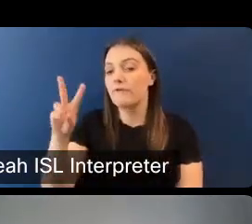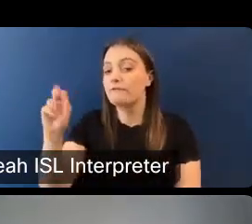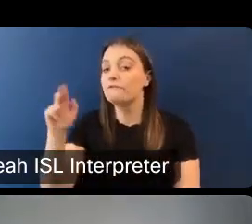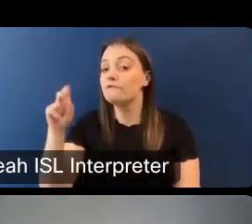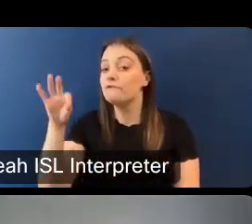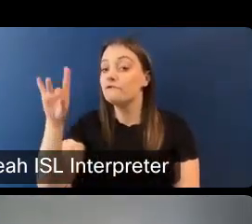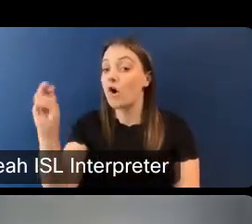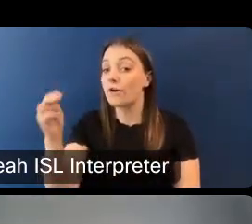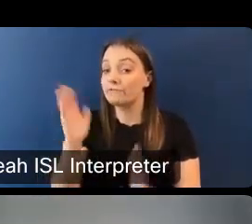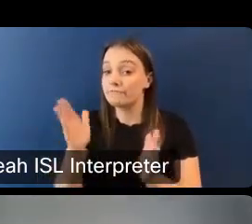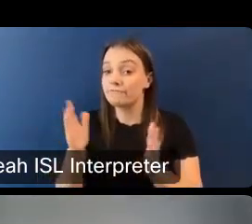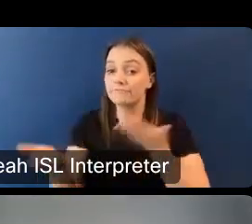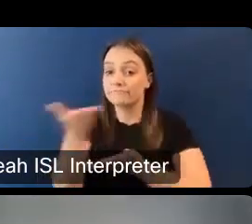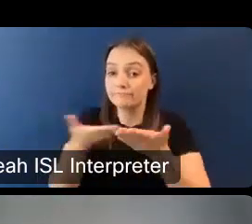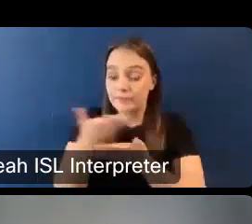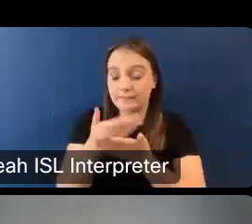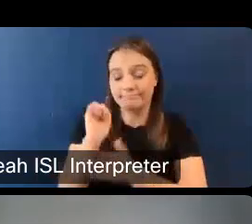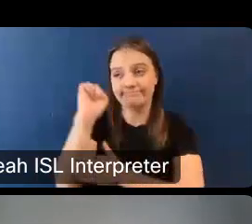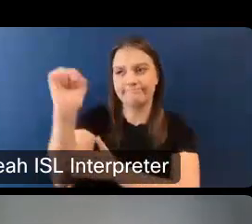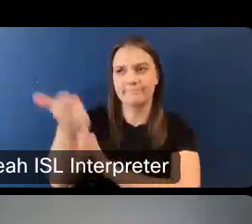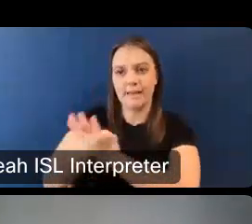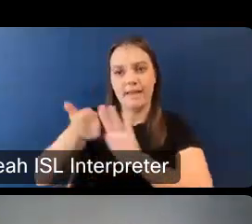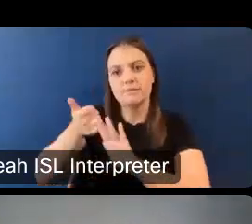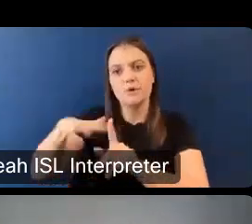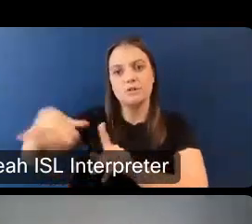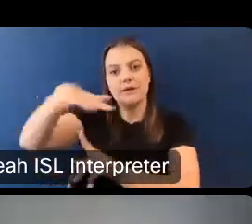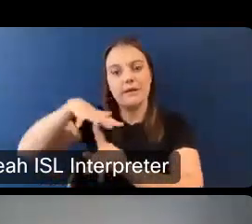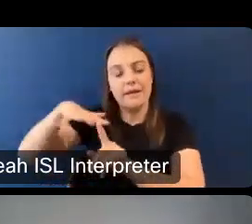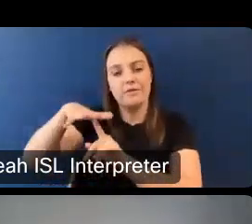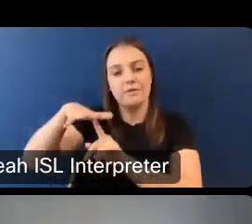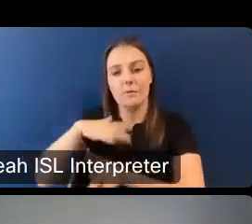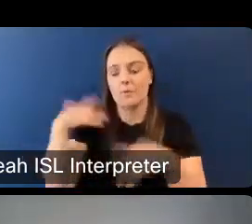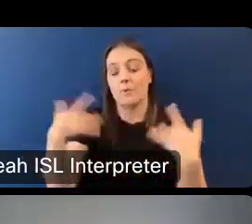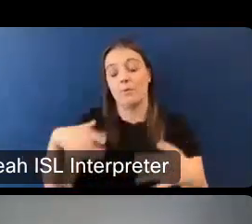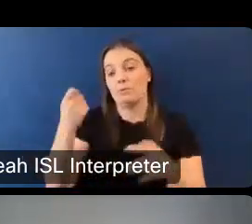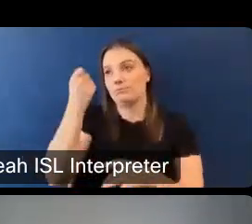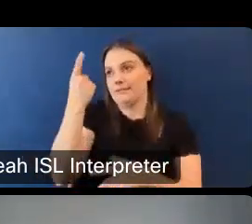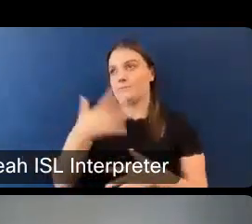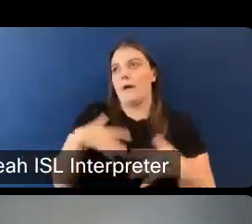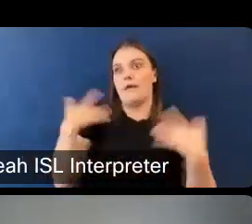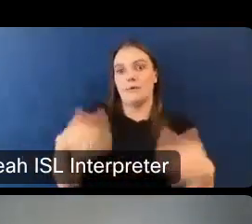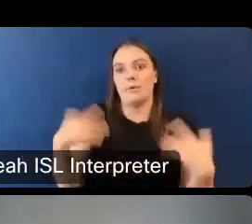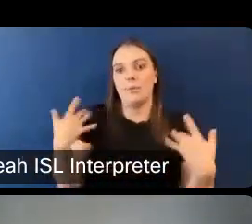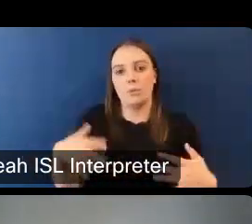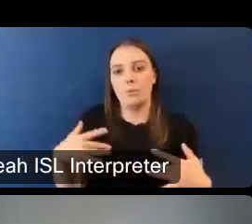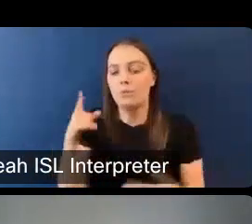lead and very much an expert in the field. And it was just a very inspirational